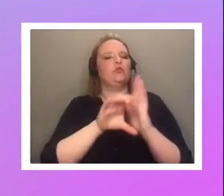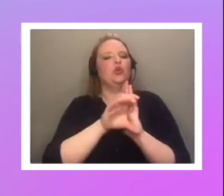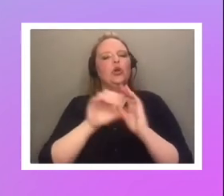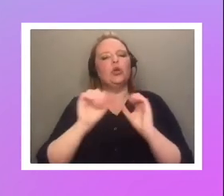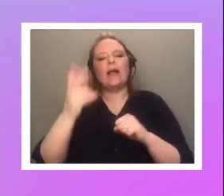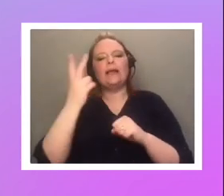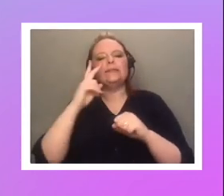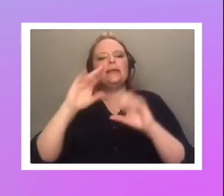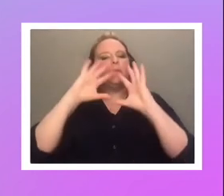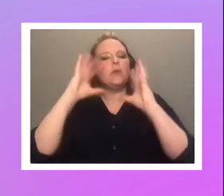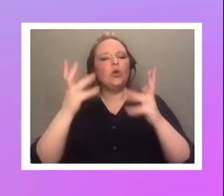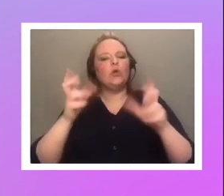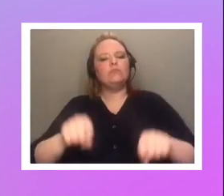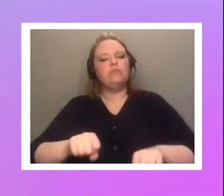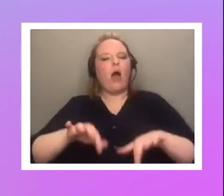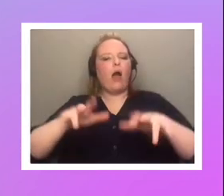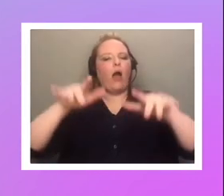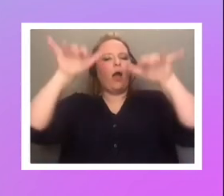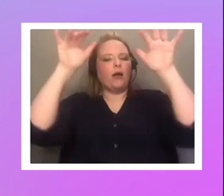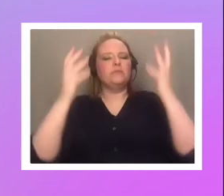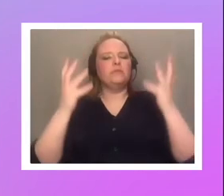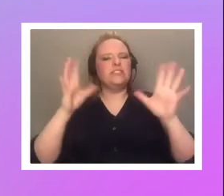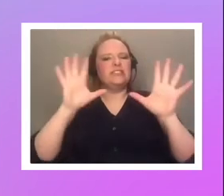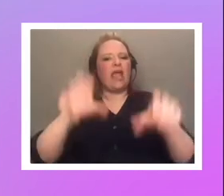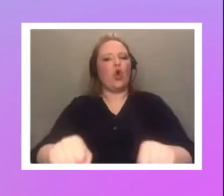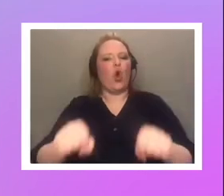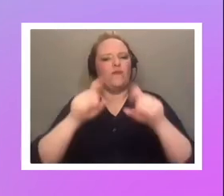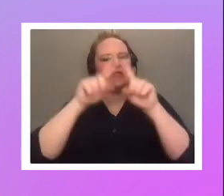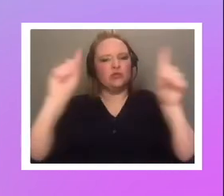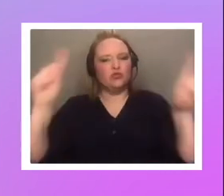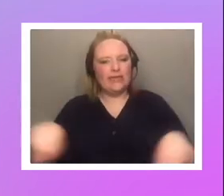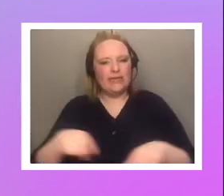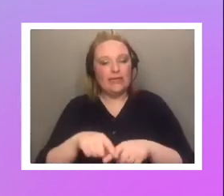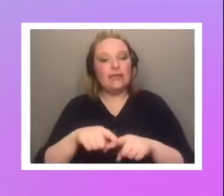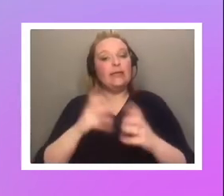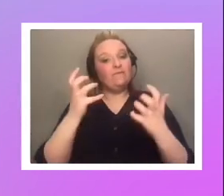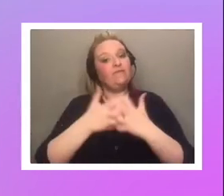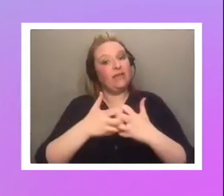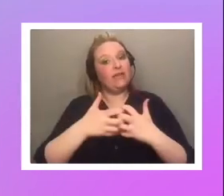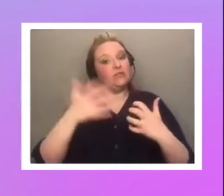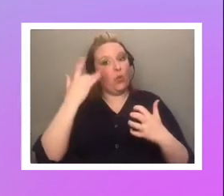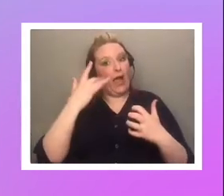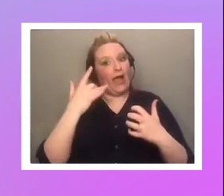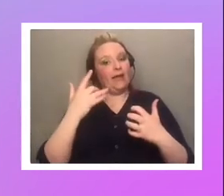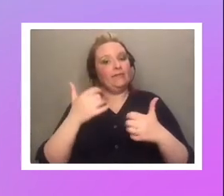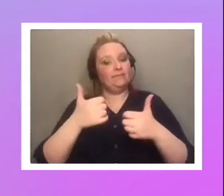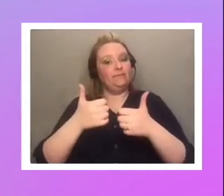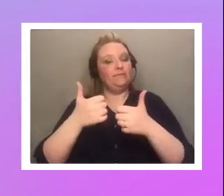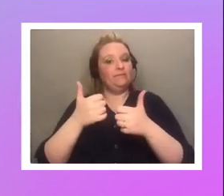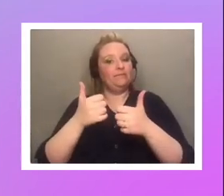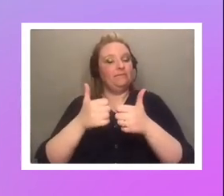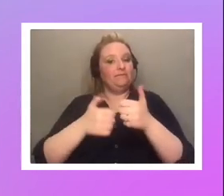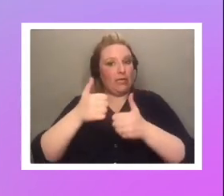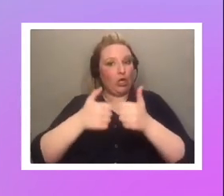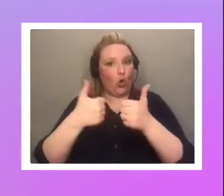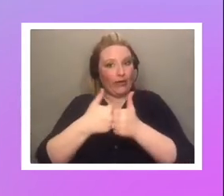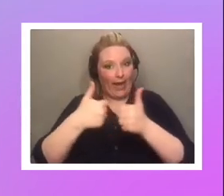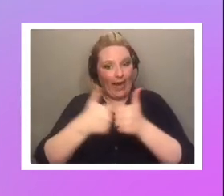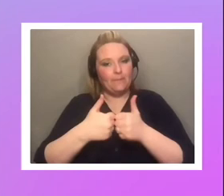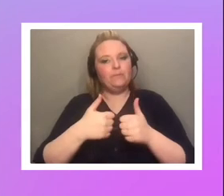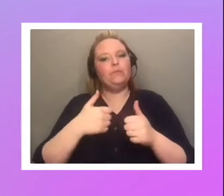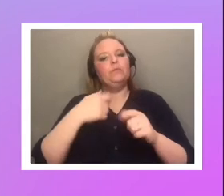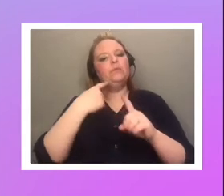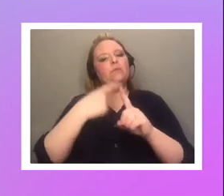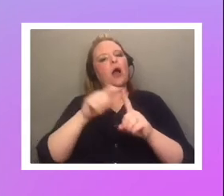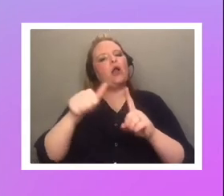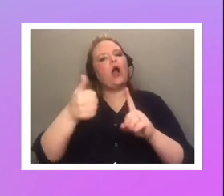effect as they take over the screen. And like, it fits because this is a video game site, but they also have something